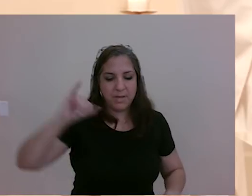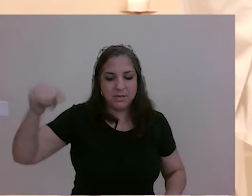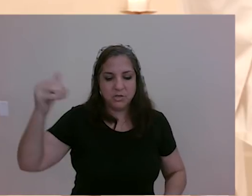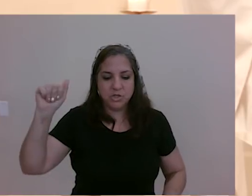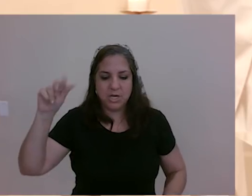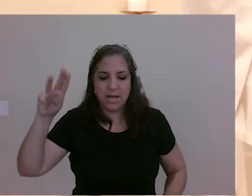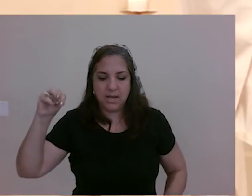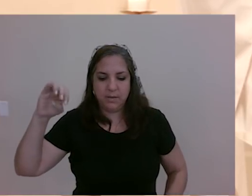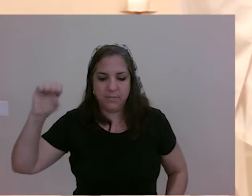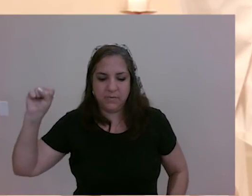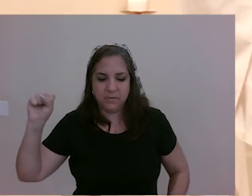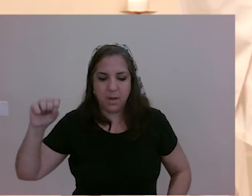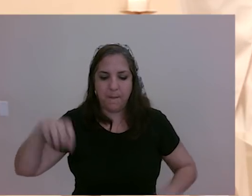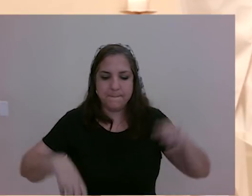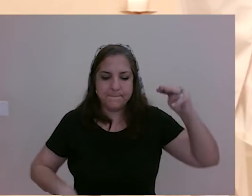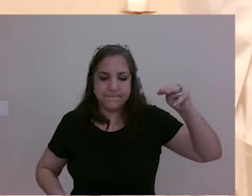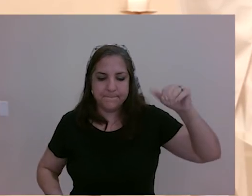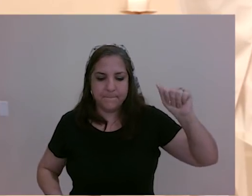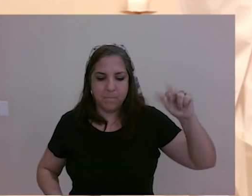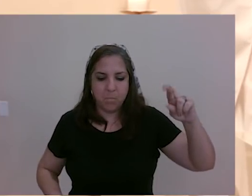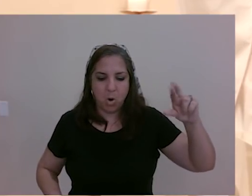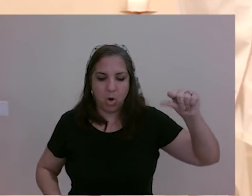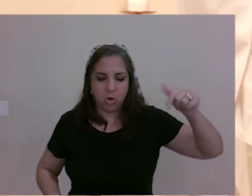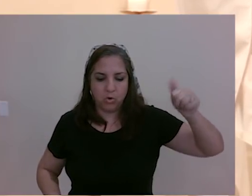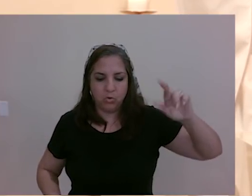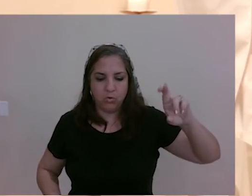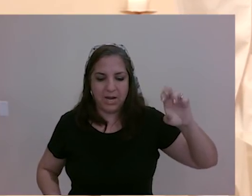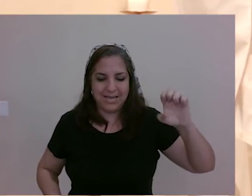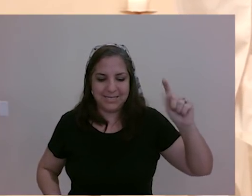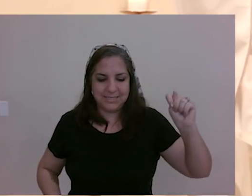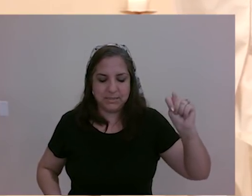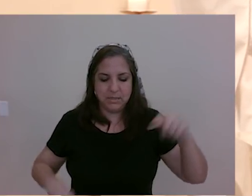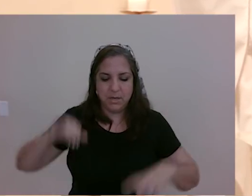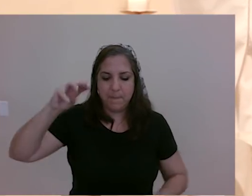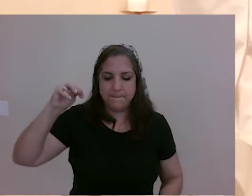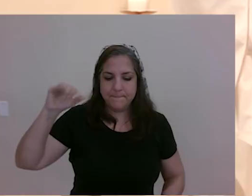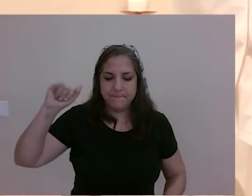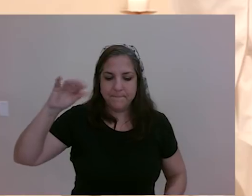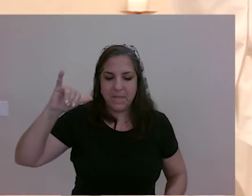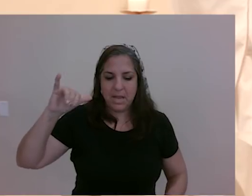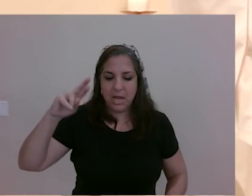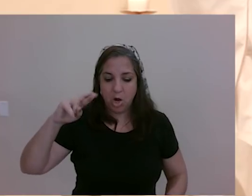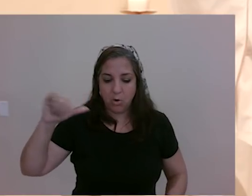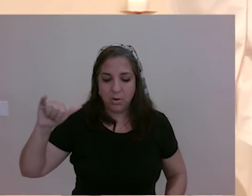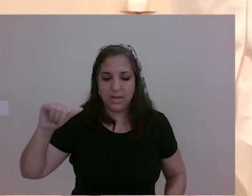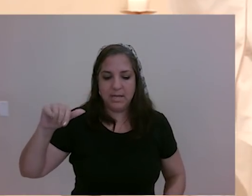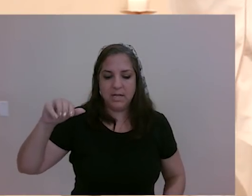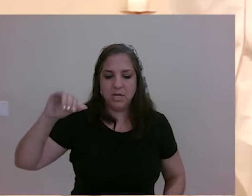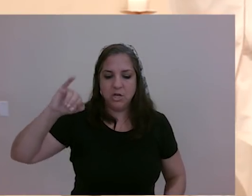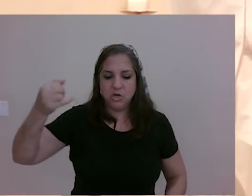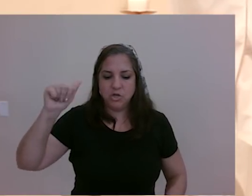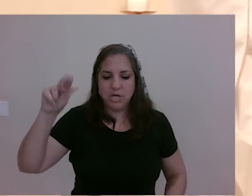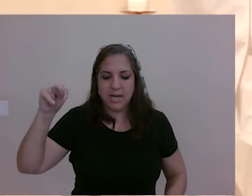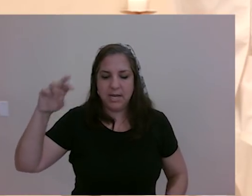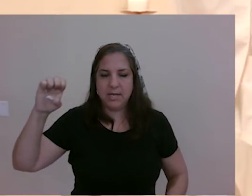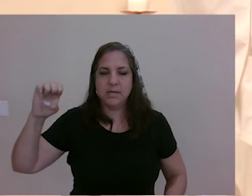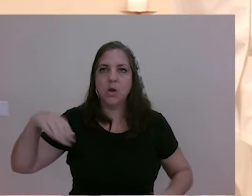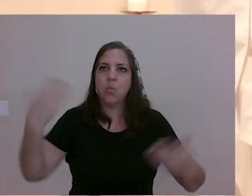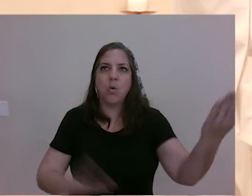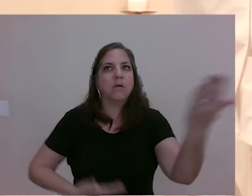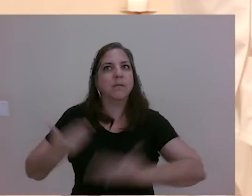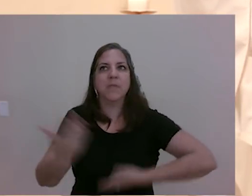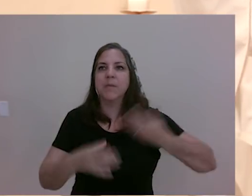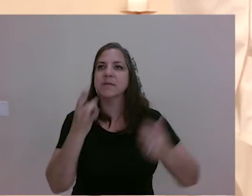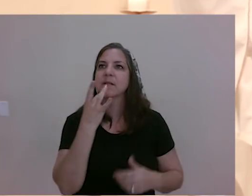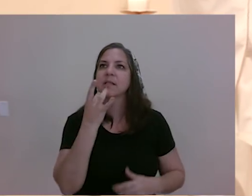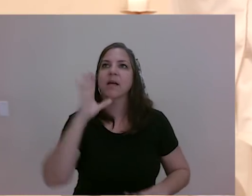Kelly, Mary Jane Barrett. Welcome them into the light of your face.